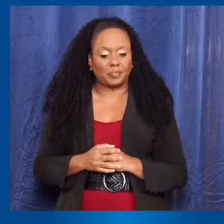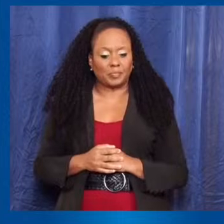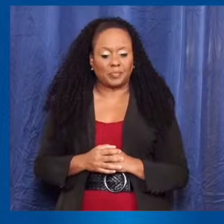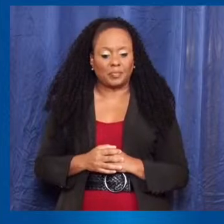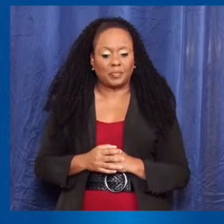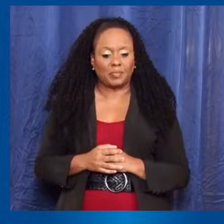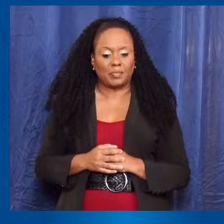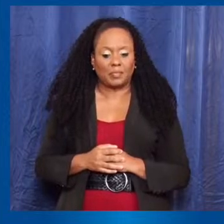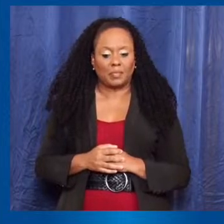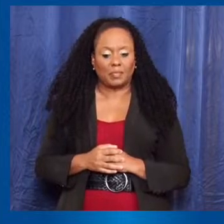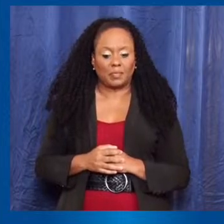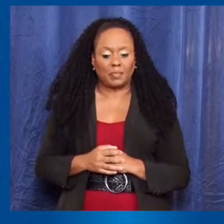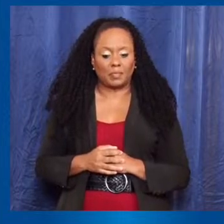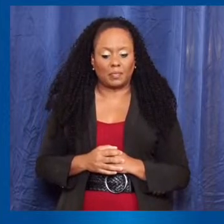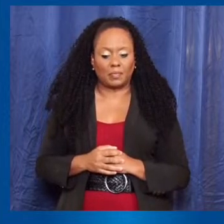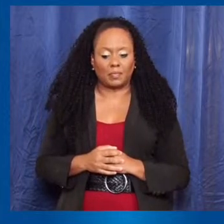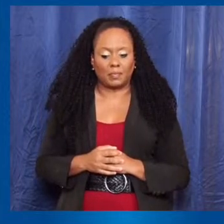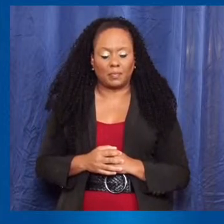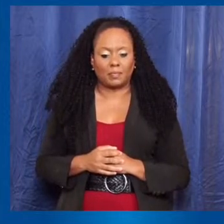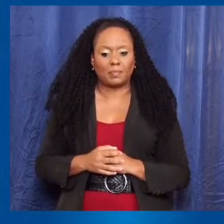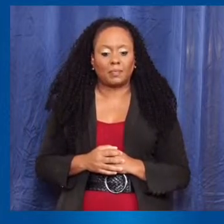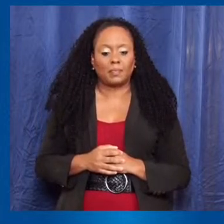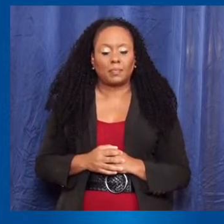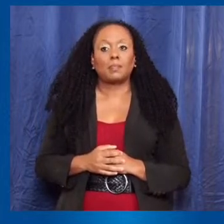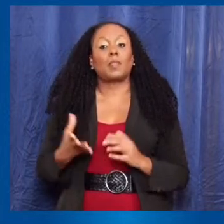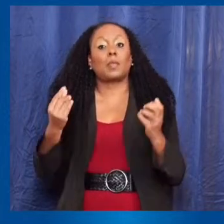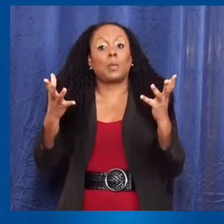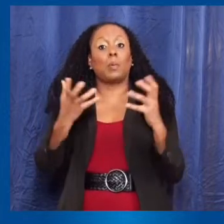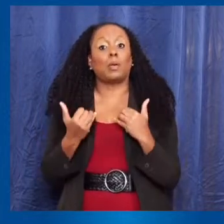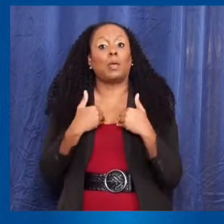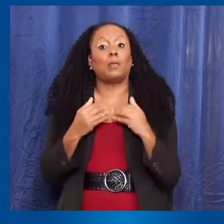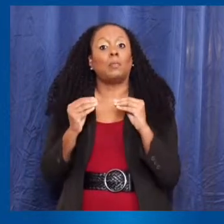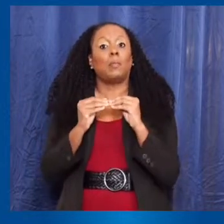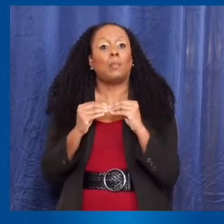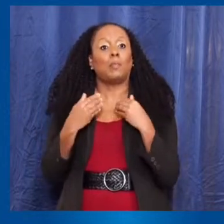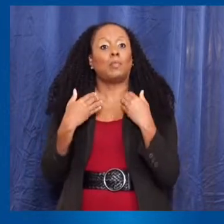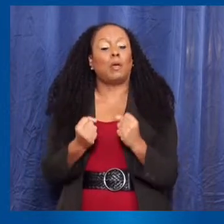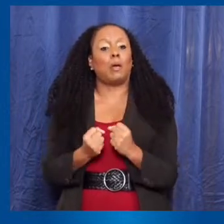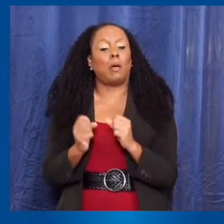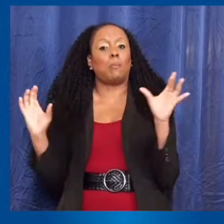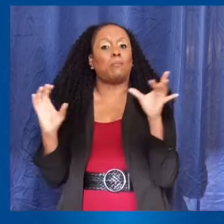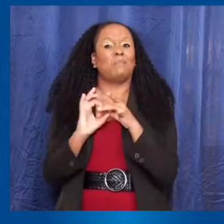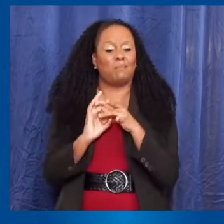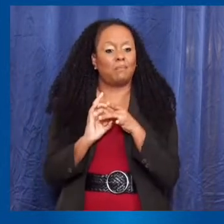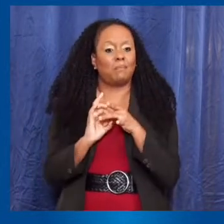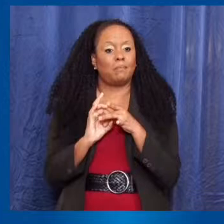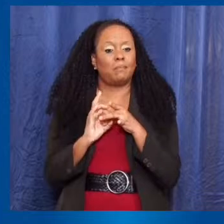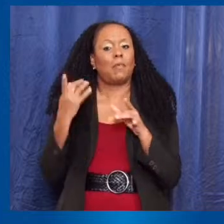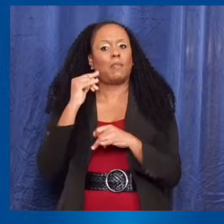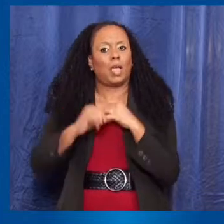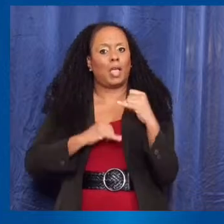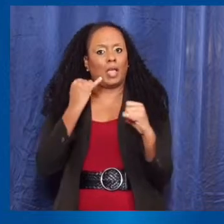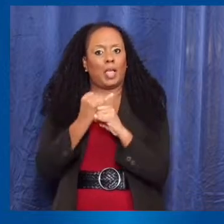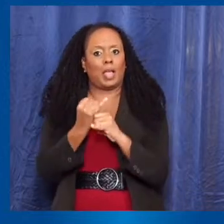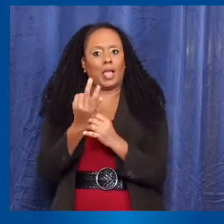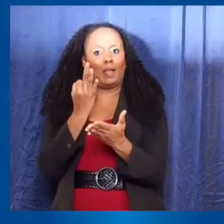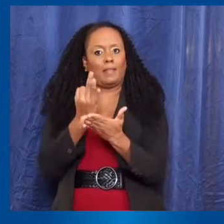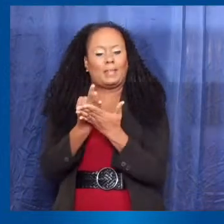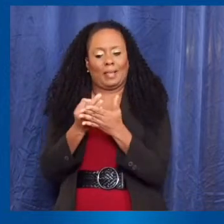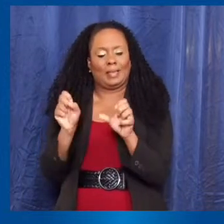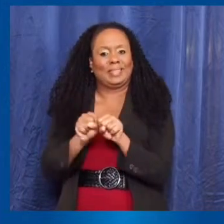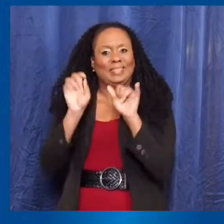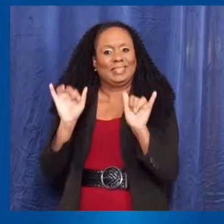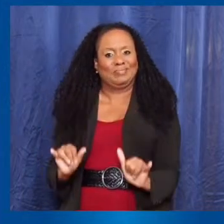those vulnerabilities are deeply linked to the current limits of our international financial